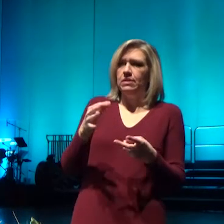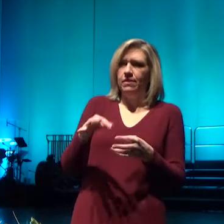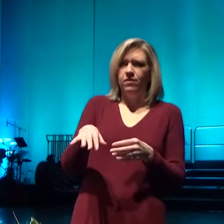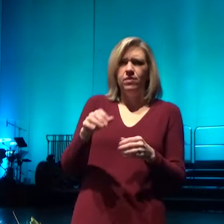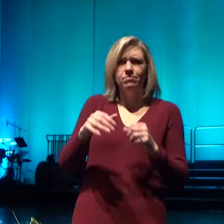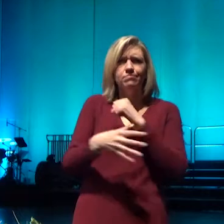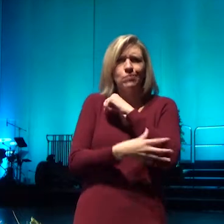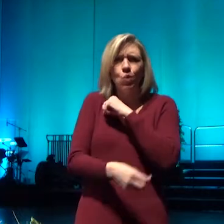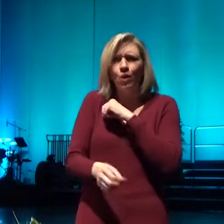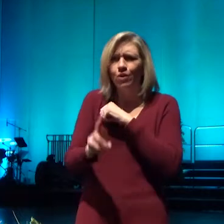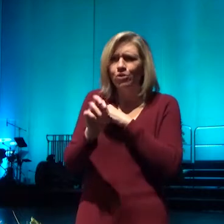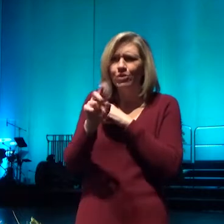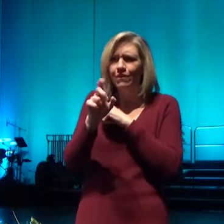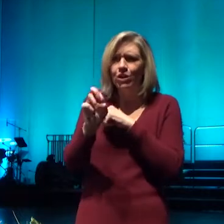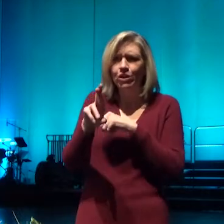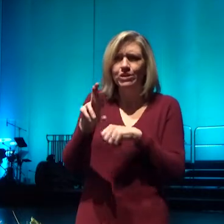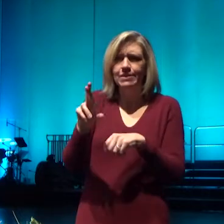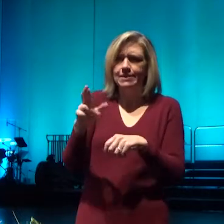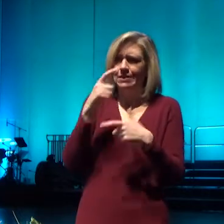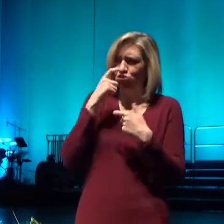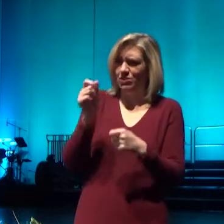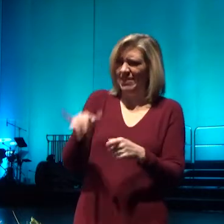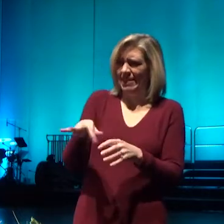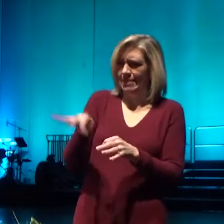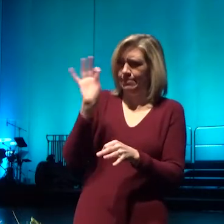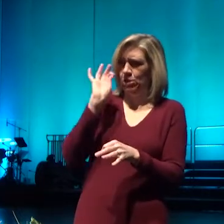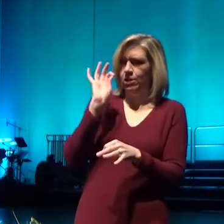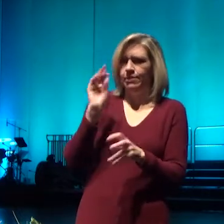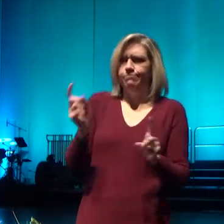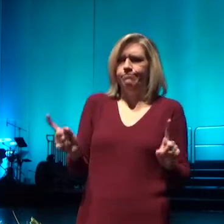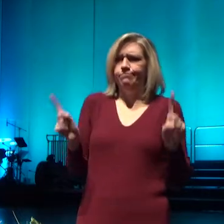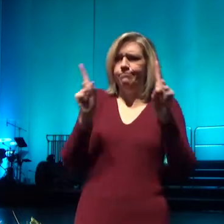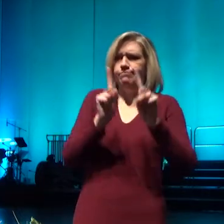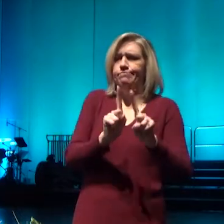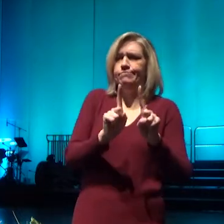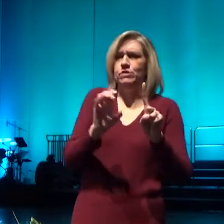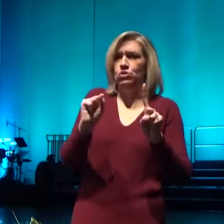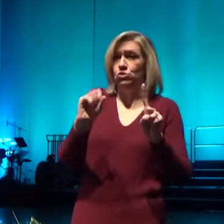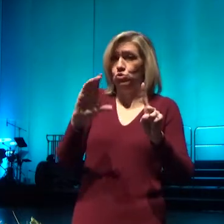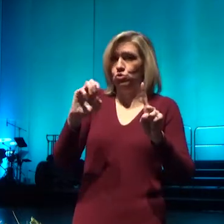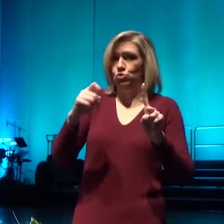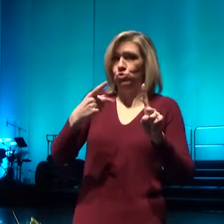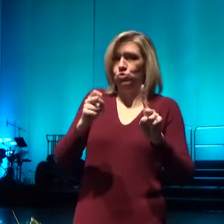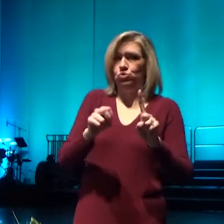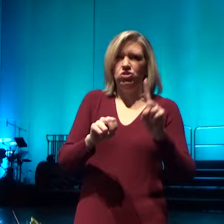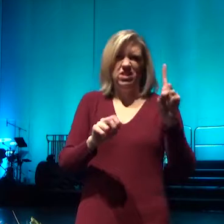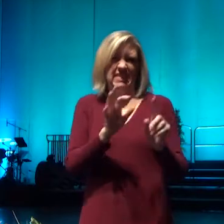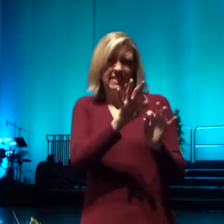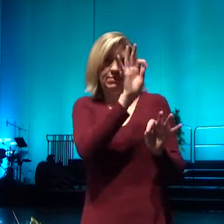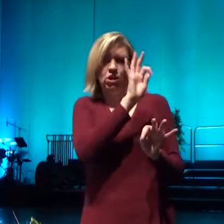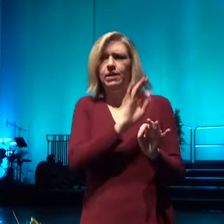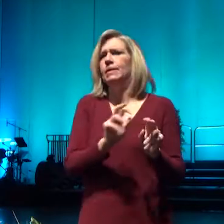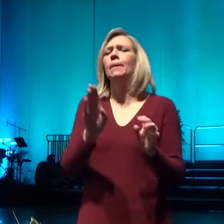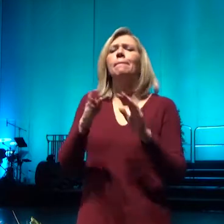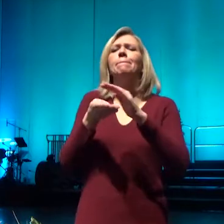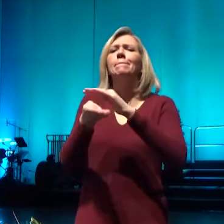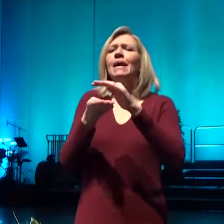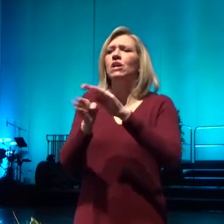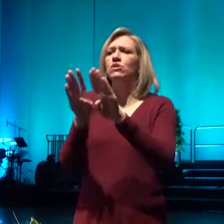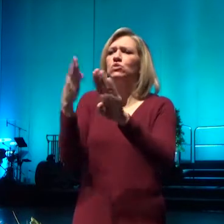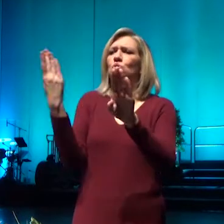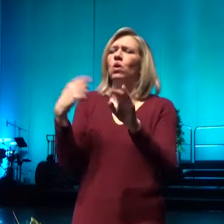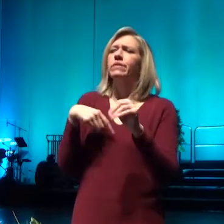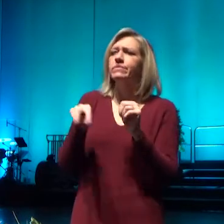the Spirit very much, for he stood with Scrooge beside him in a baker's doorway, and taking off the covers as their bearers passed,